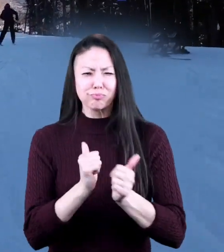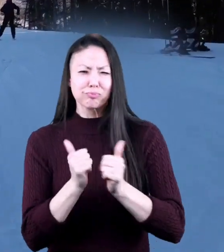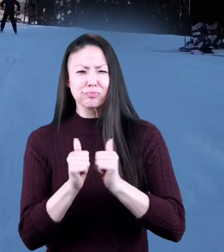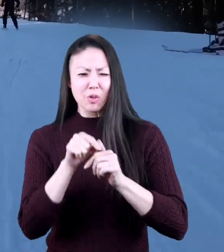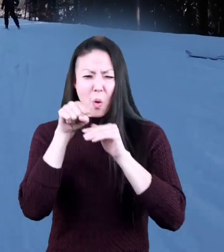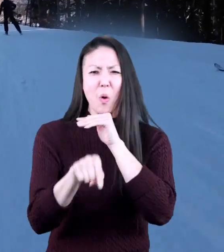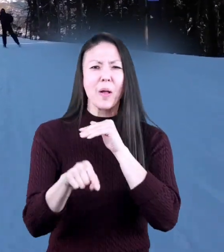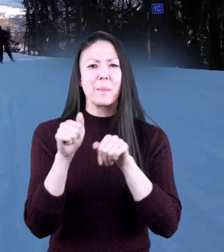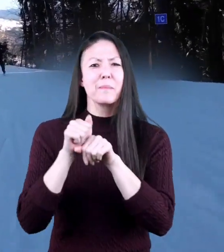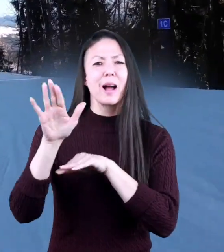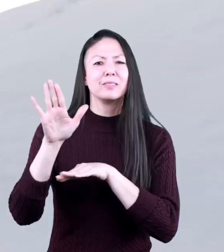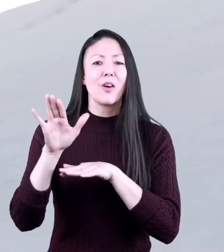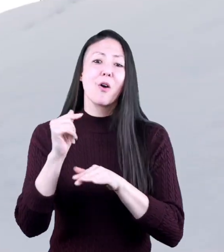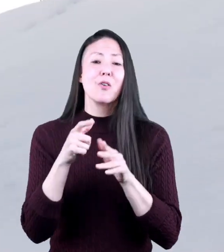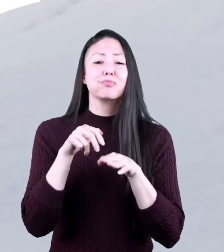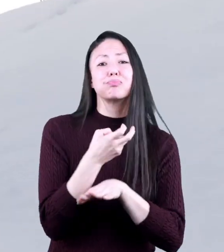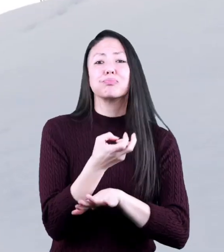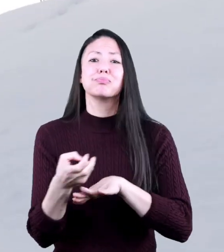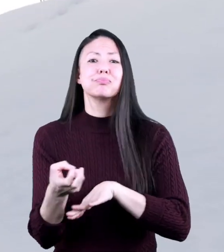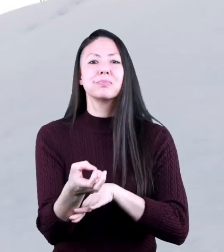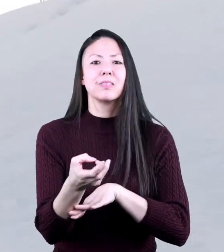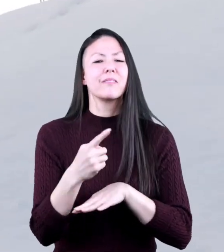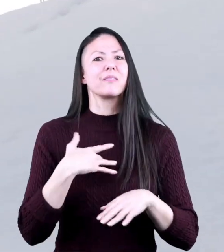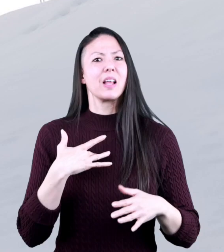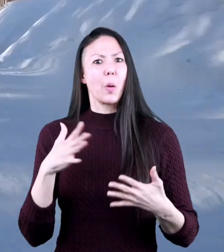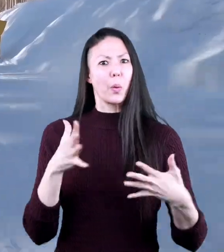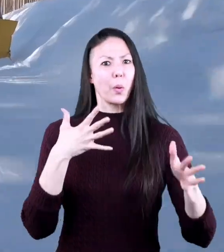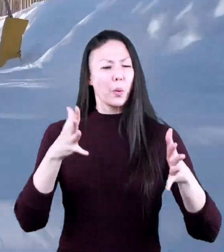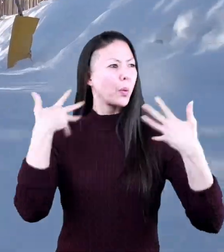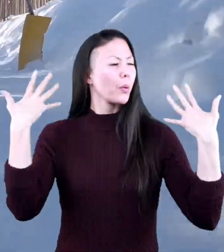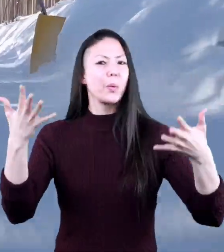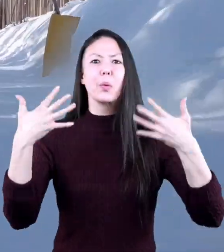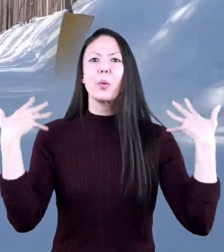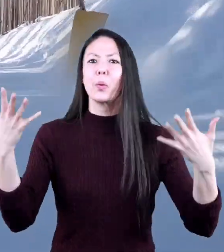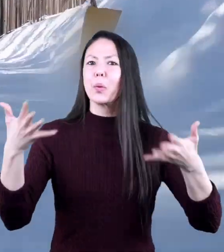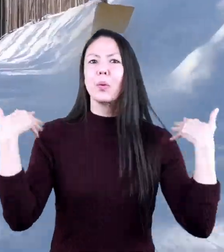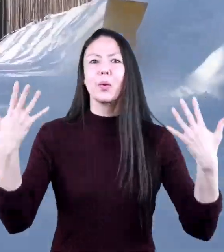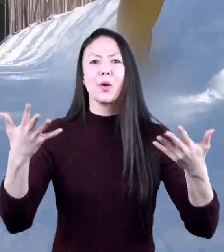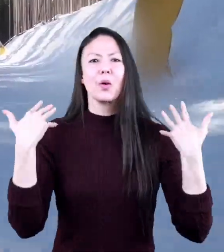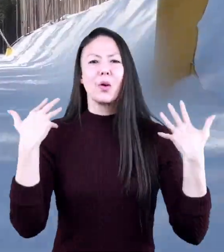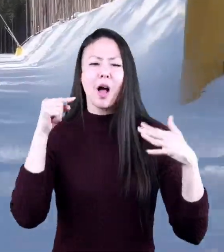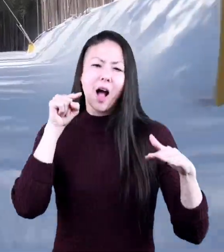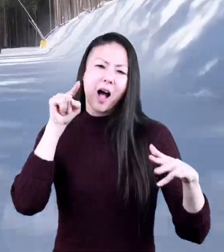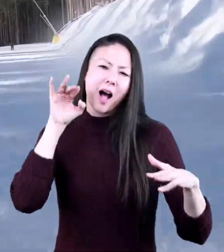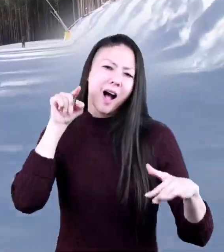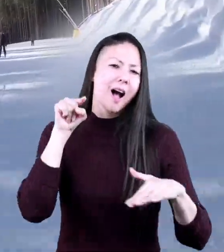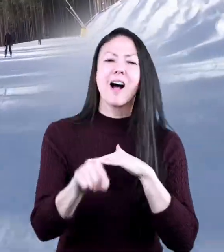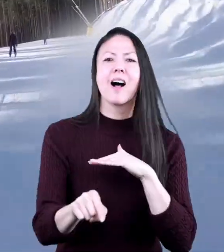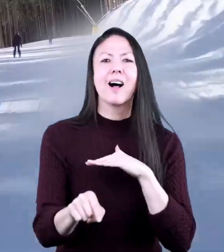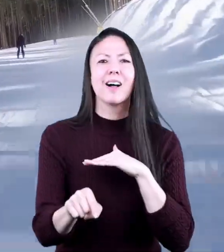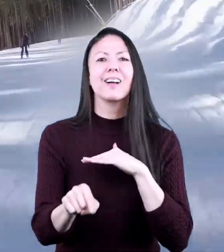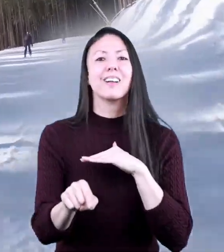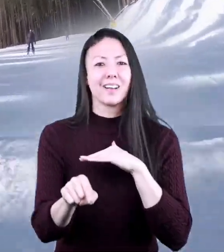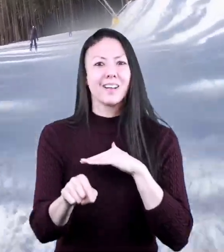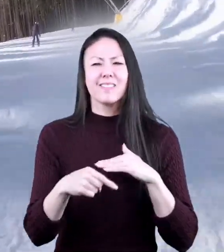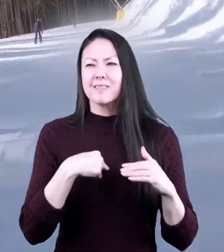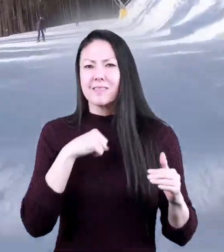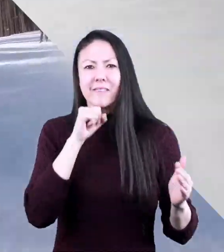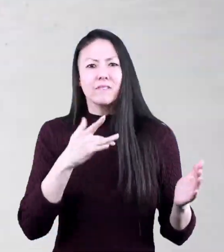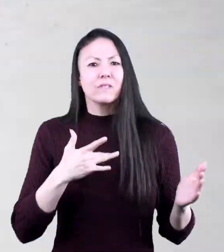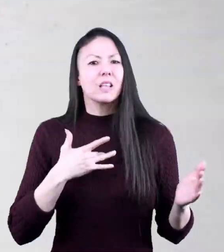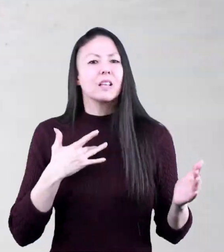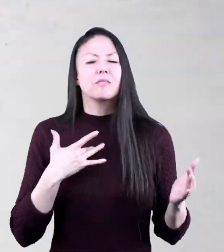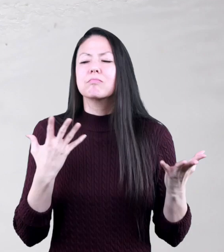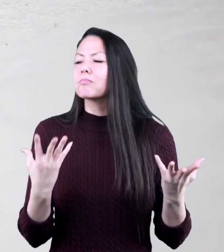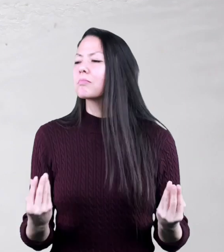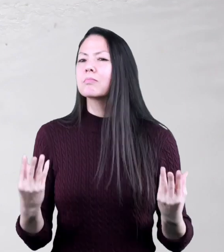love racing down the mountain and riding the chairlift back up. I love feeling the wind race past me as I soar down the hill.